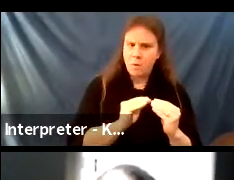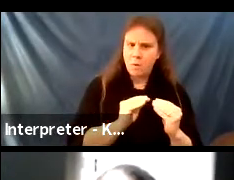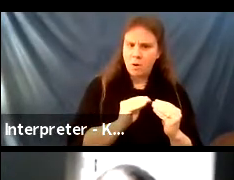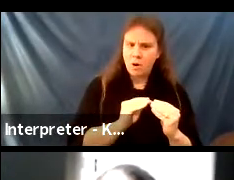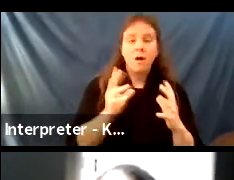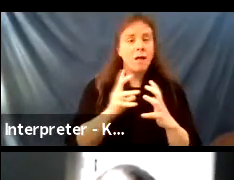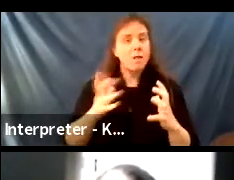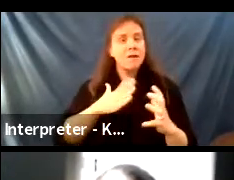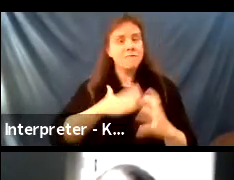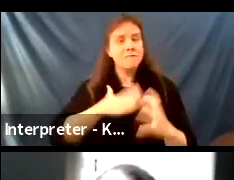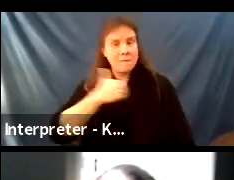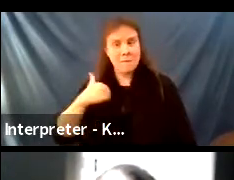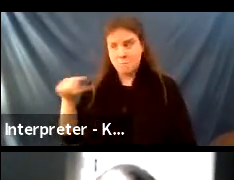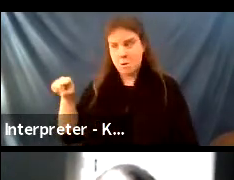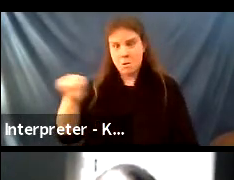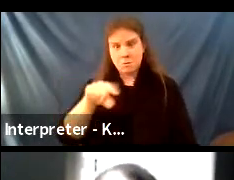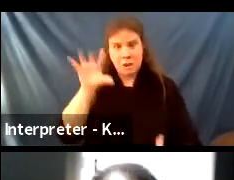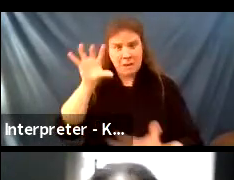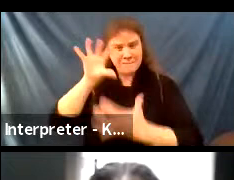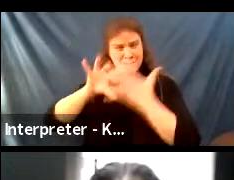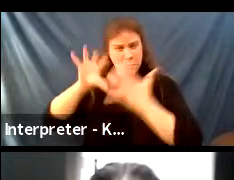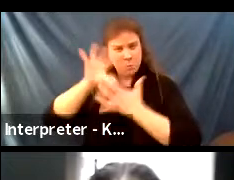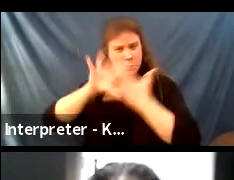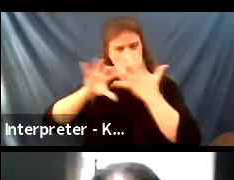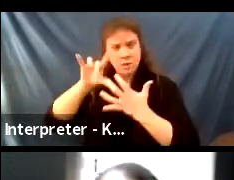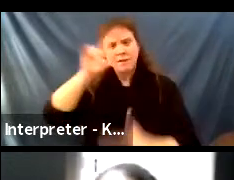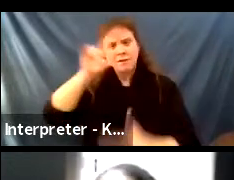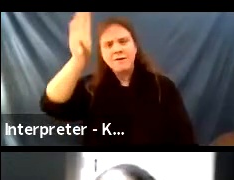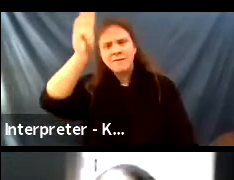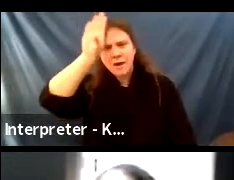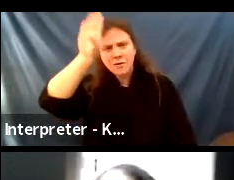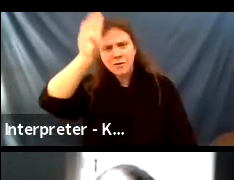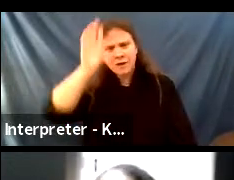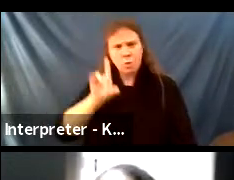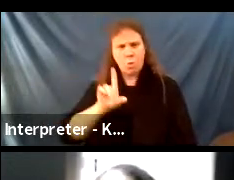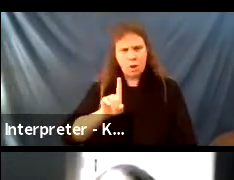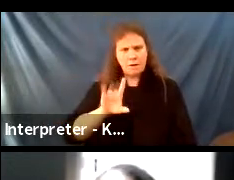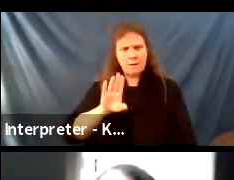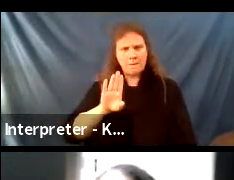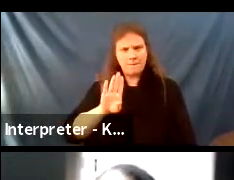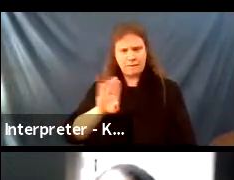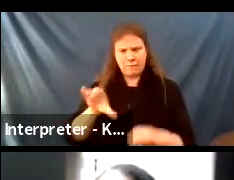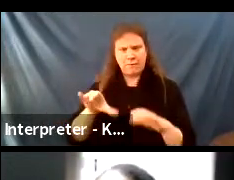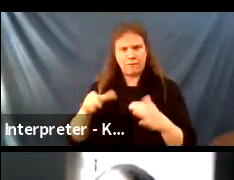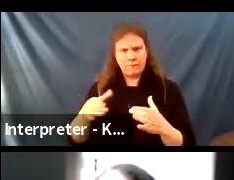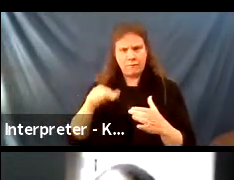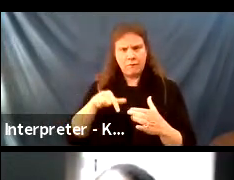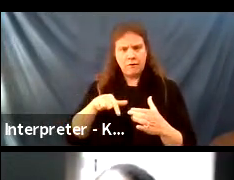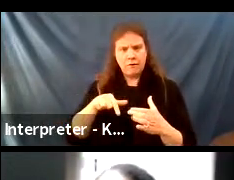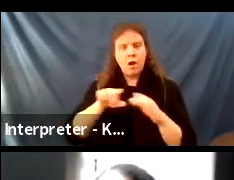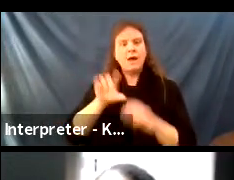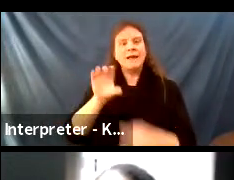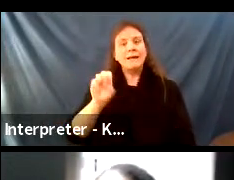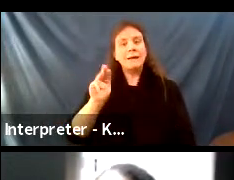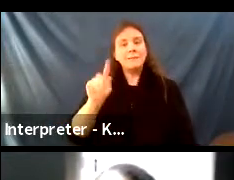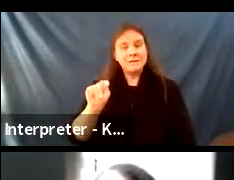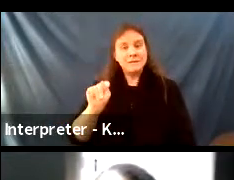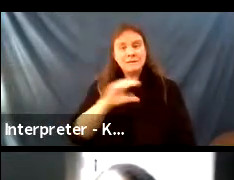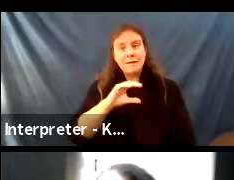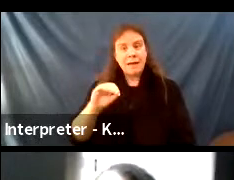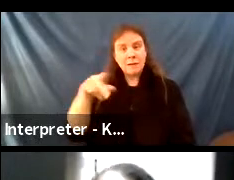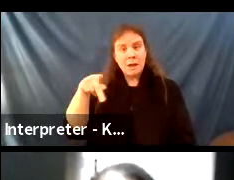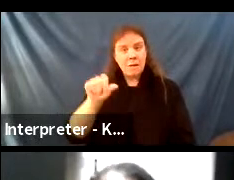my members have been confused as you've placed firefighters in 1B, as well as EMTs and paramedics are